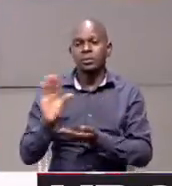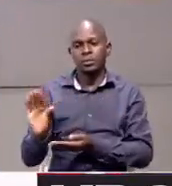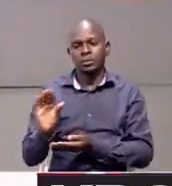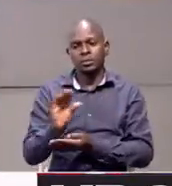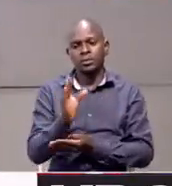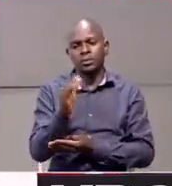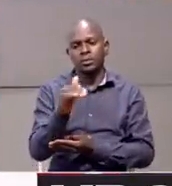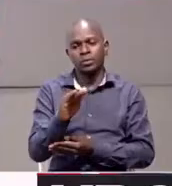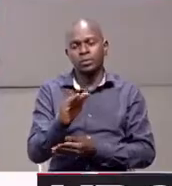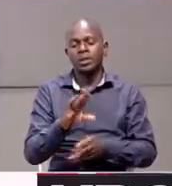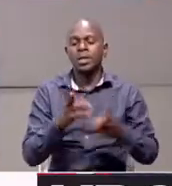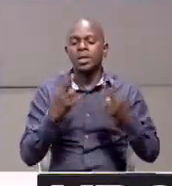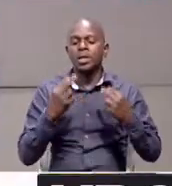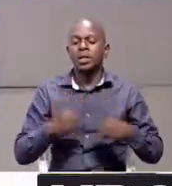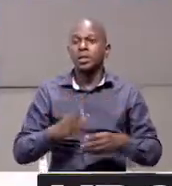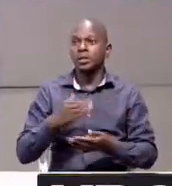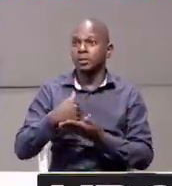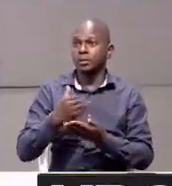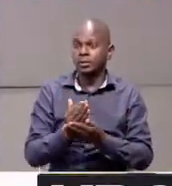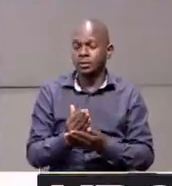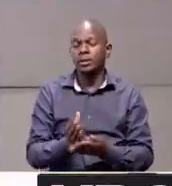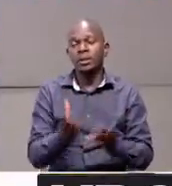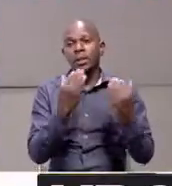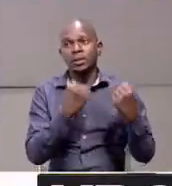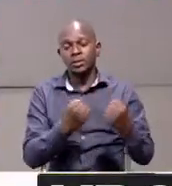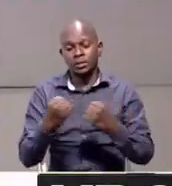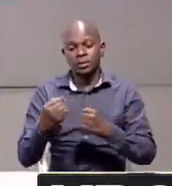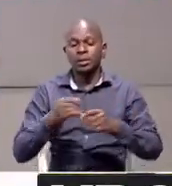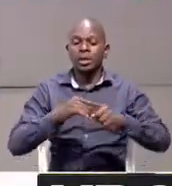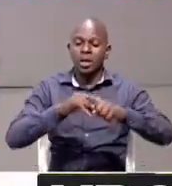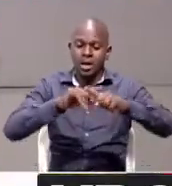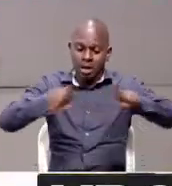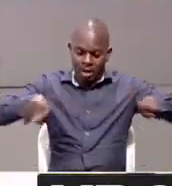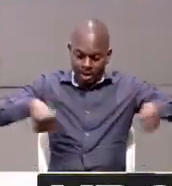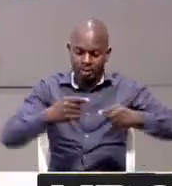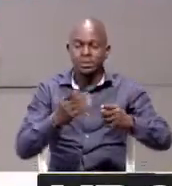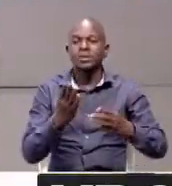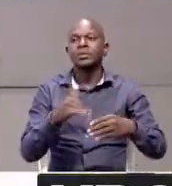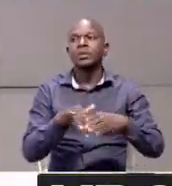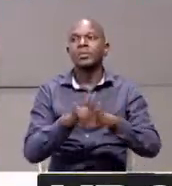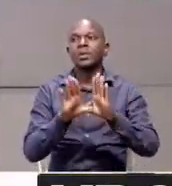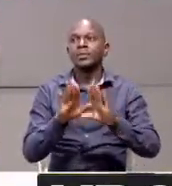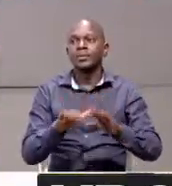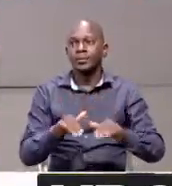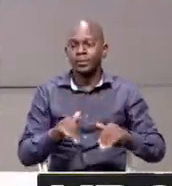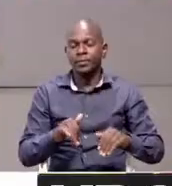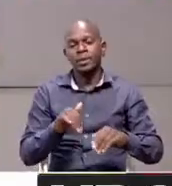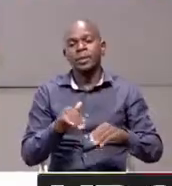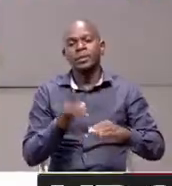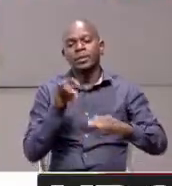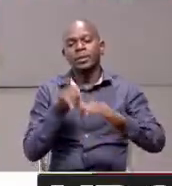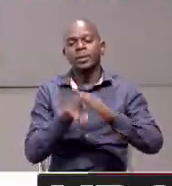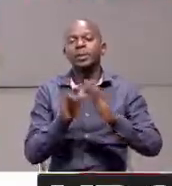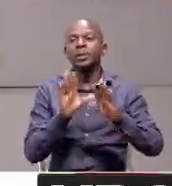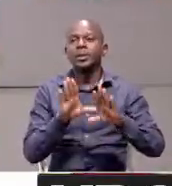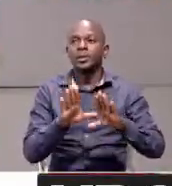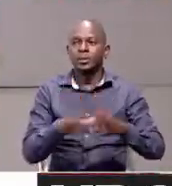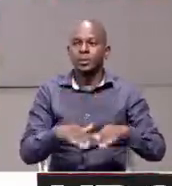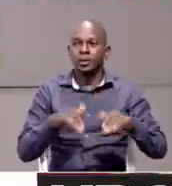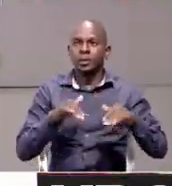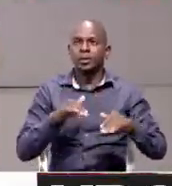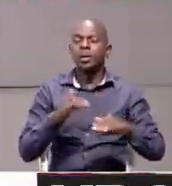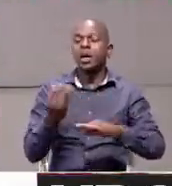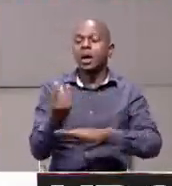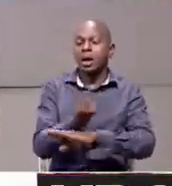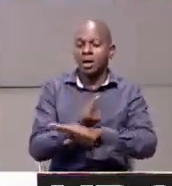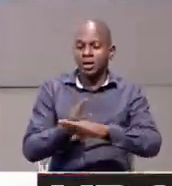more funds in the health sector. But the challenge is on us members of parliament. We sit, we enter parliament, speaker gives almost an